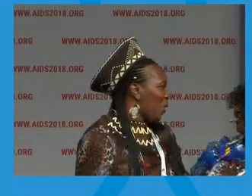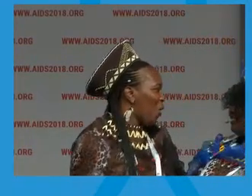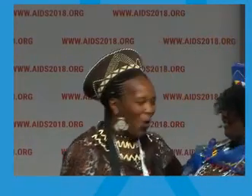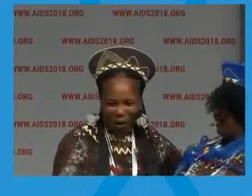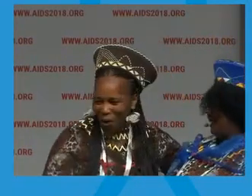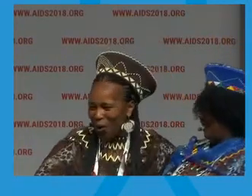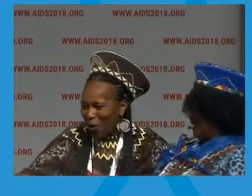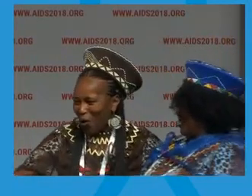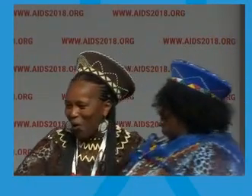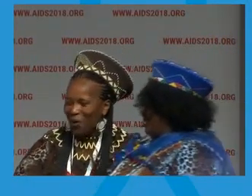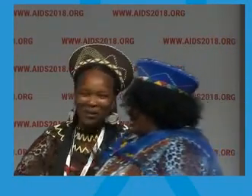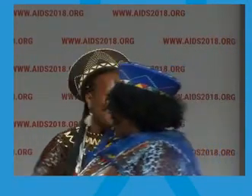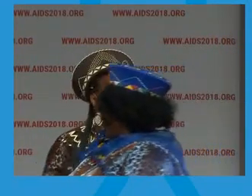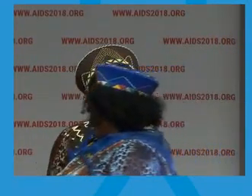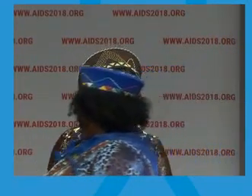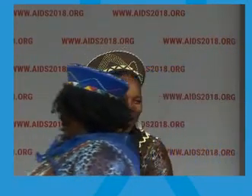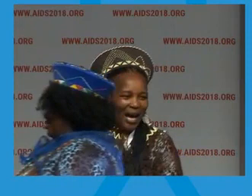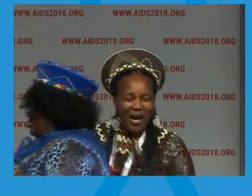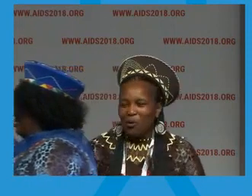Mandla.